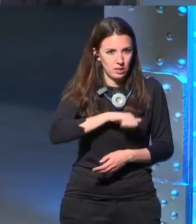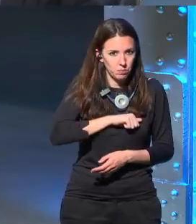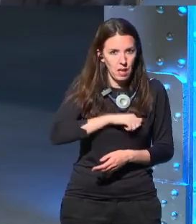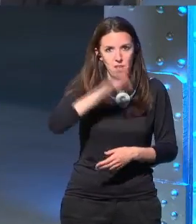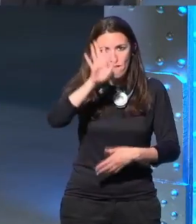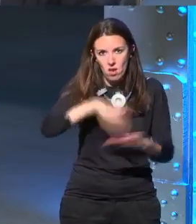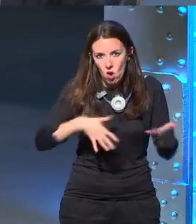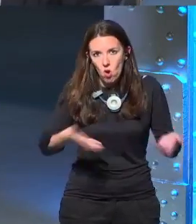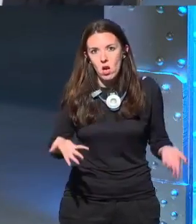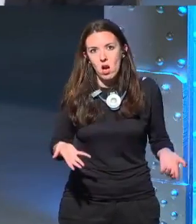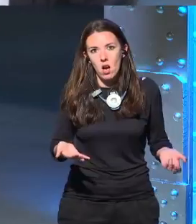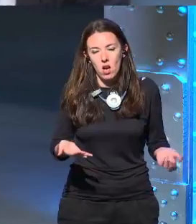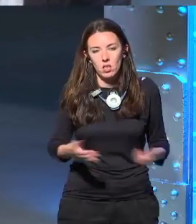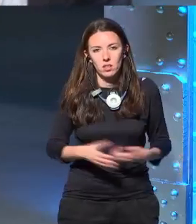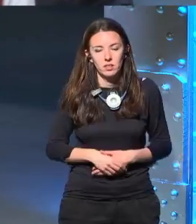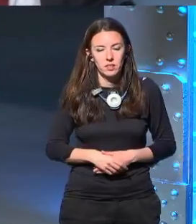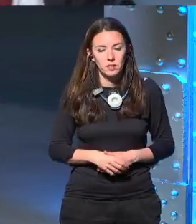elaborate a little bit on this.